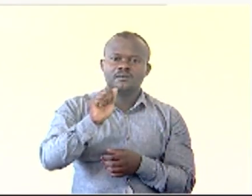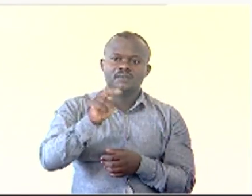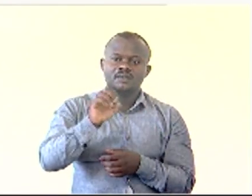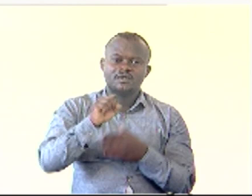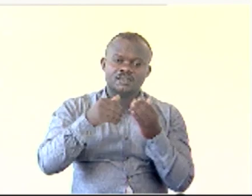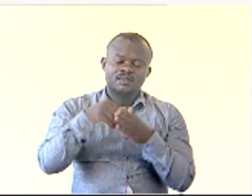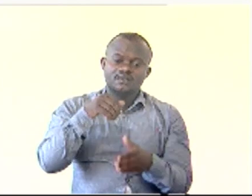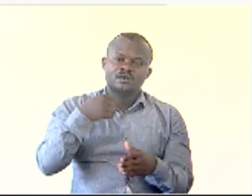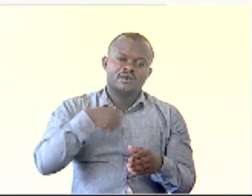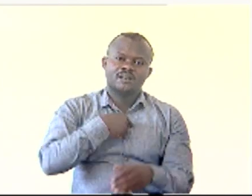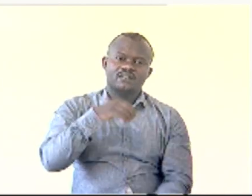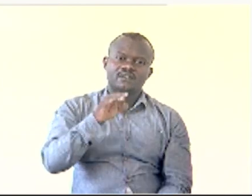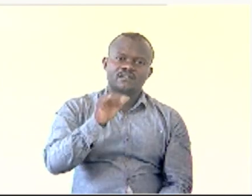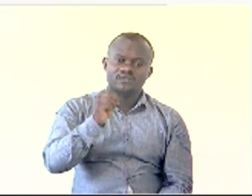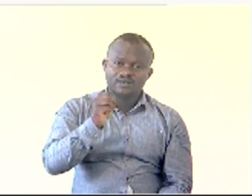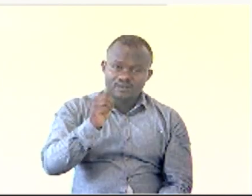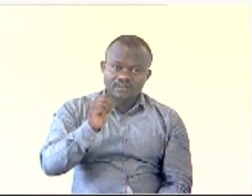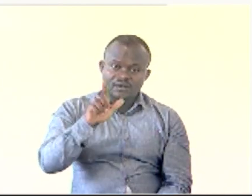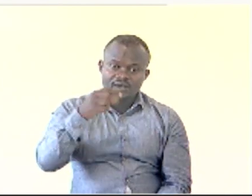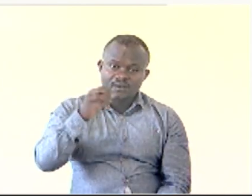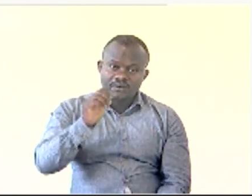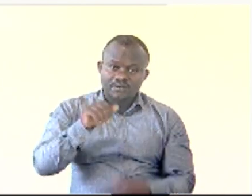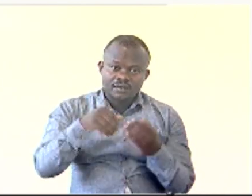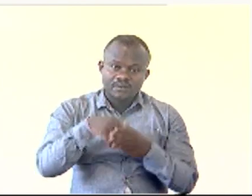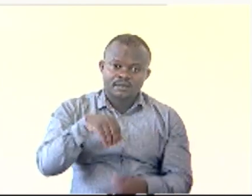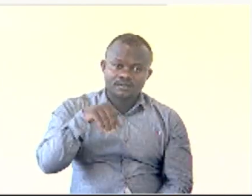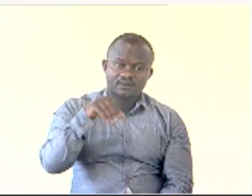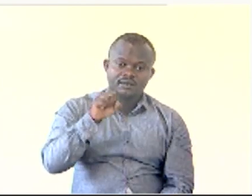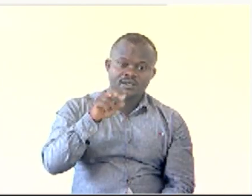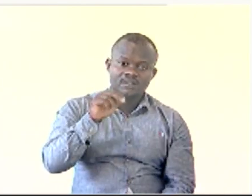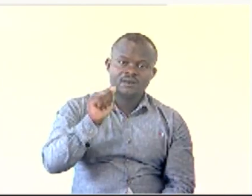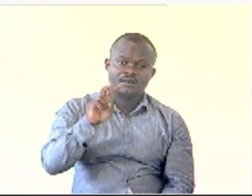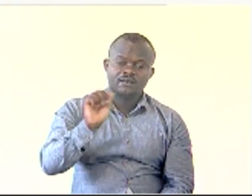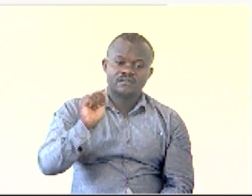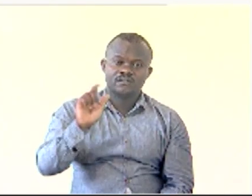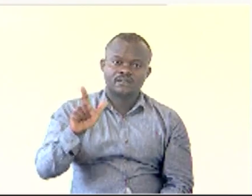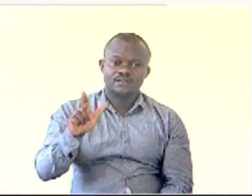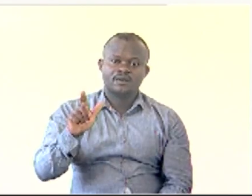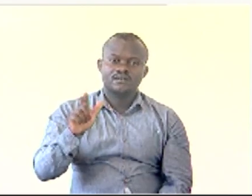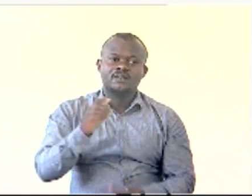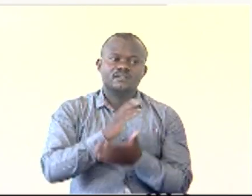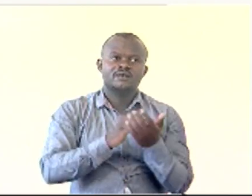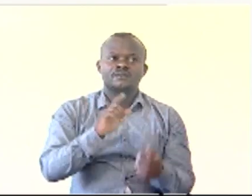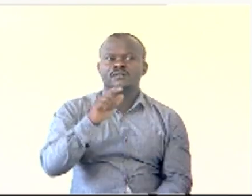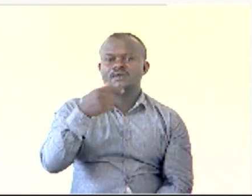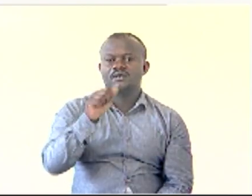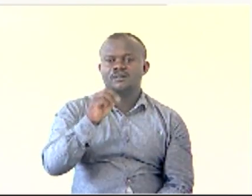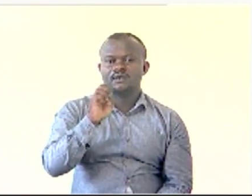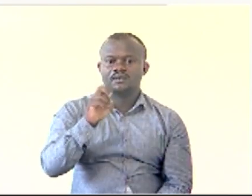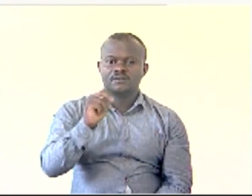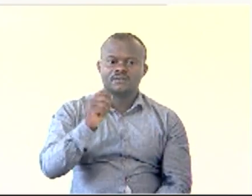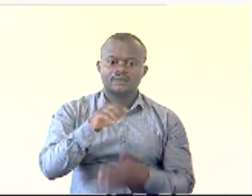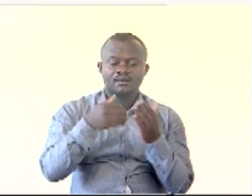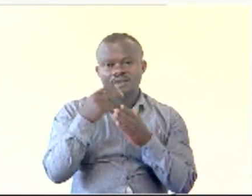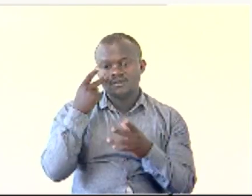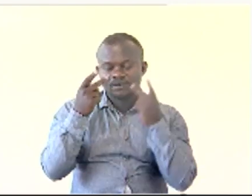of the femur, a ligament, synovial capsules. All right, these are some of the ligaments. We also have some more ligaments that are found